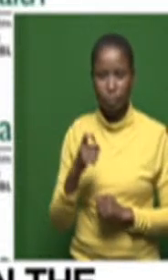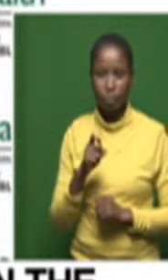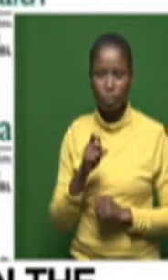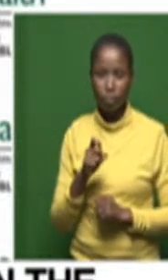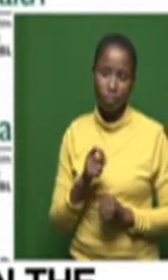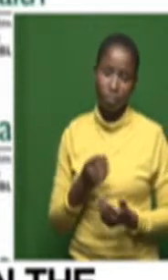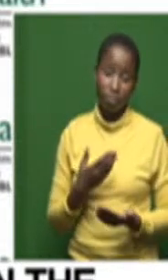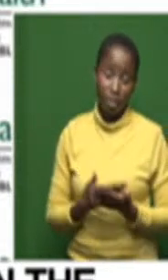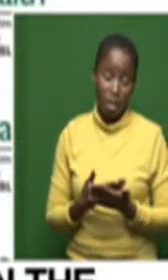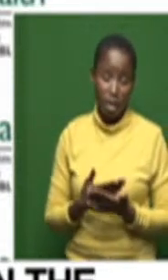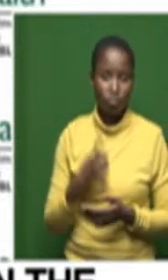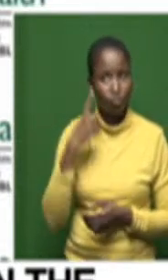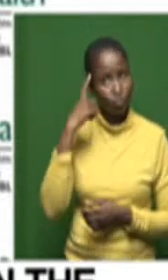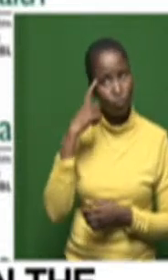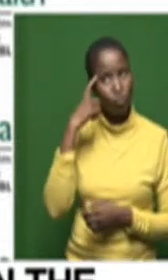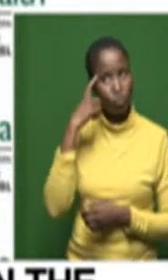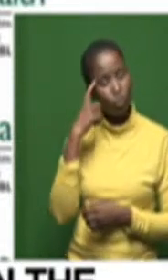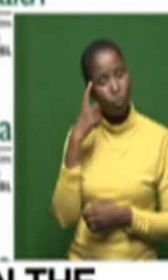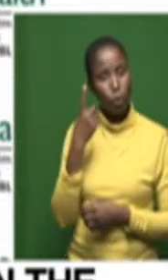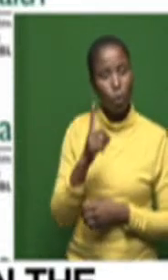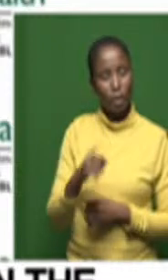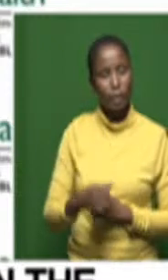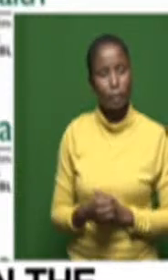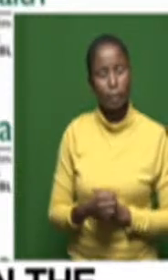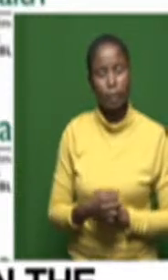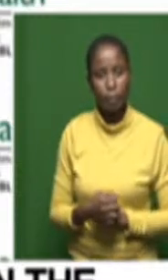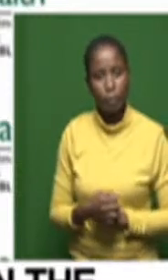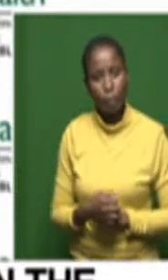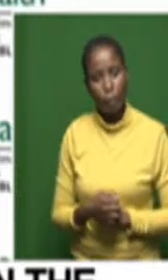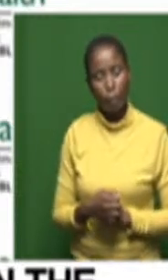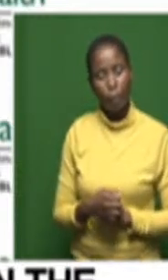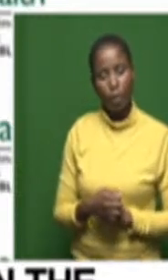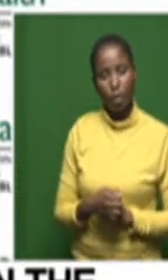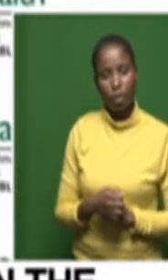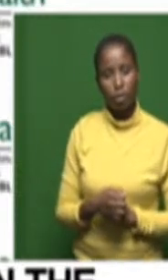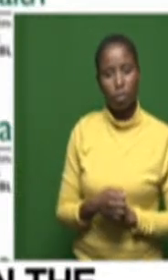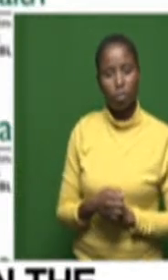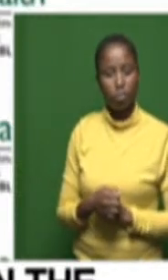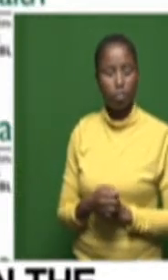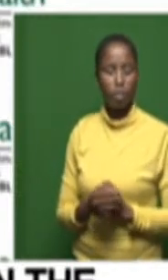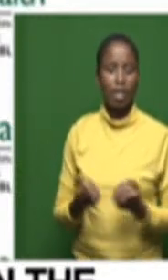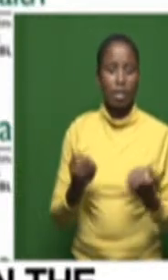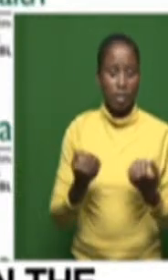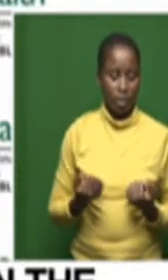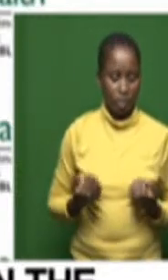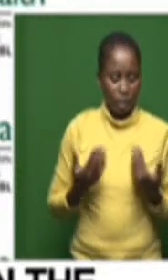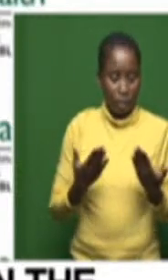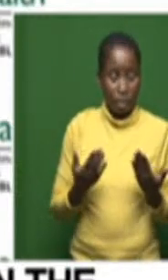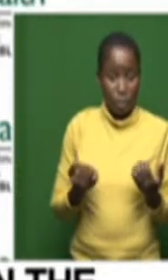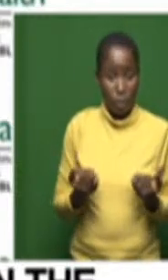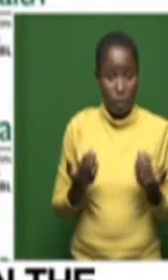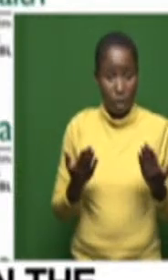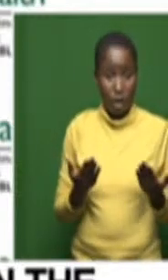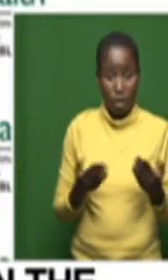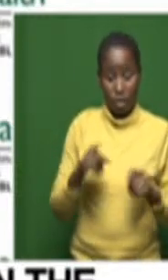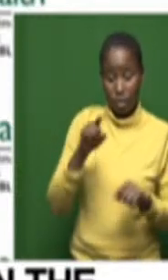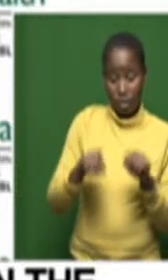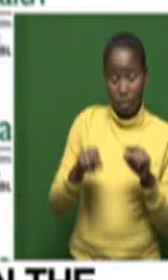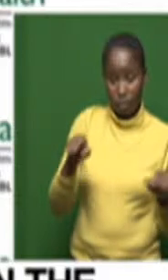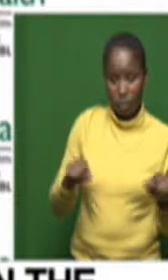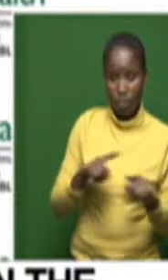would consider is where various service providers or areas